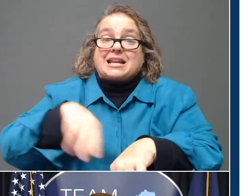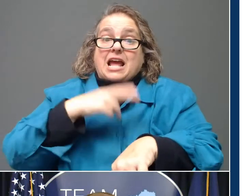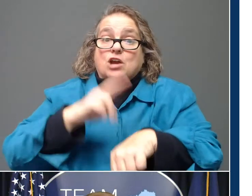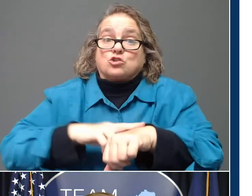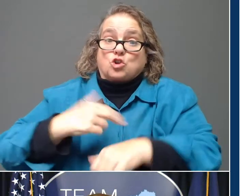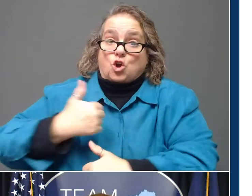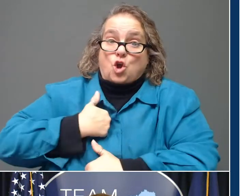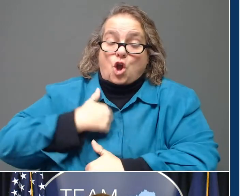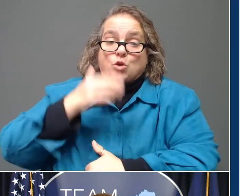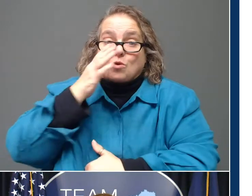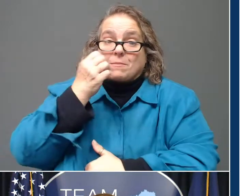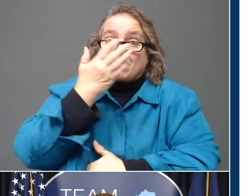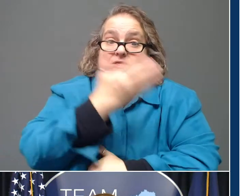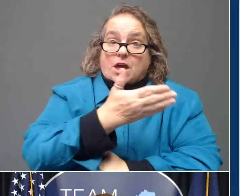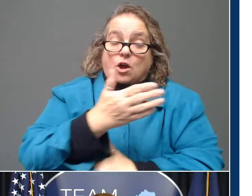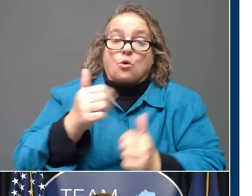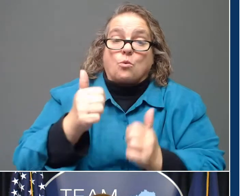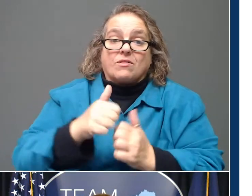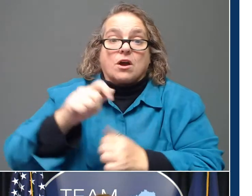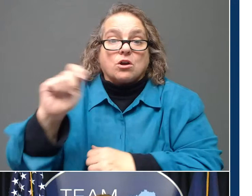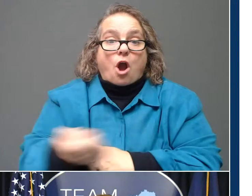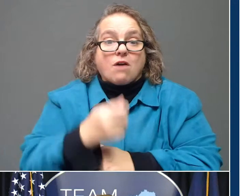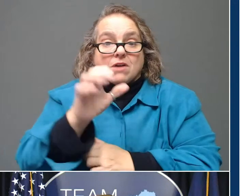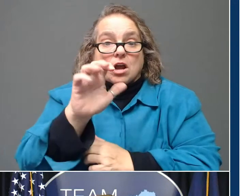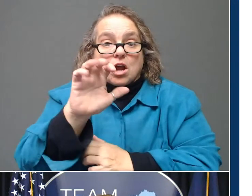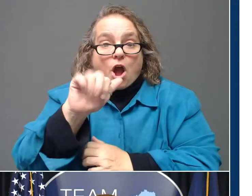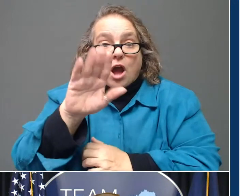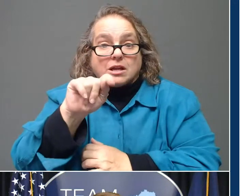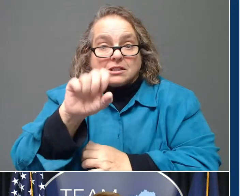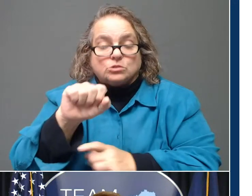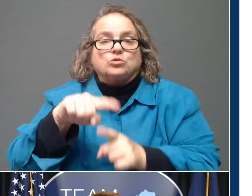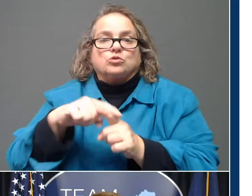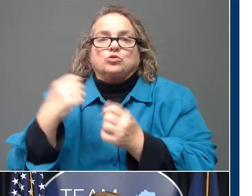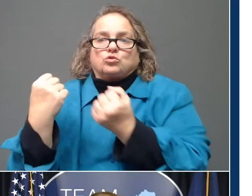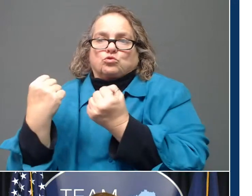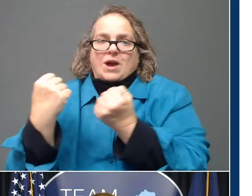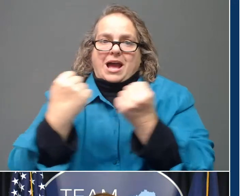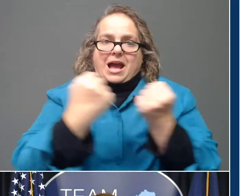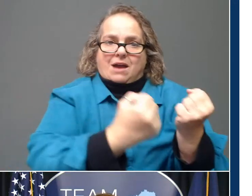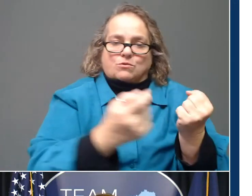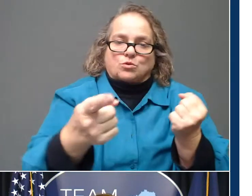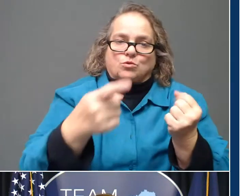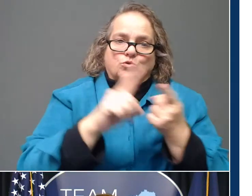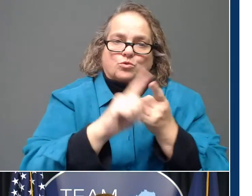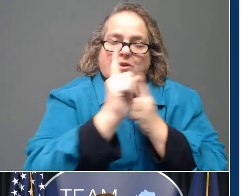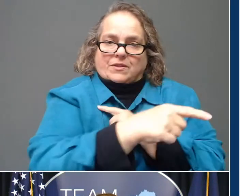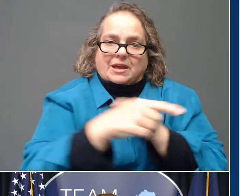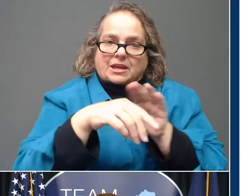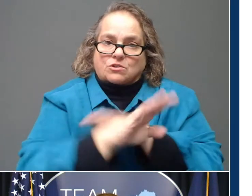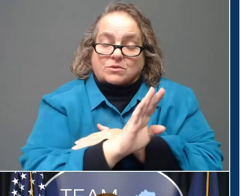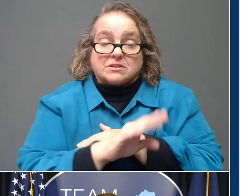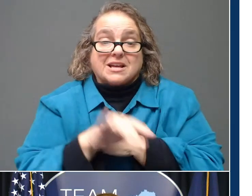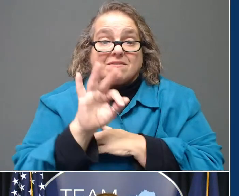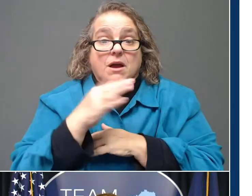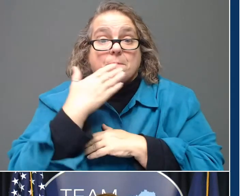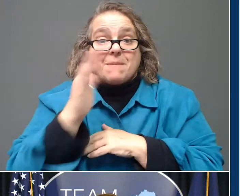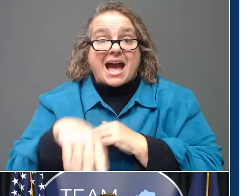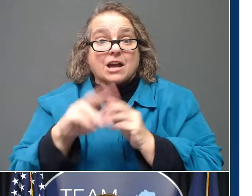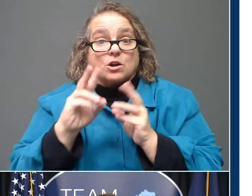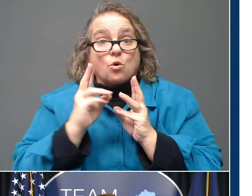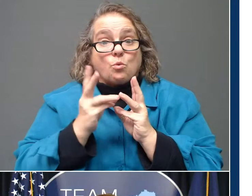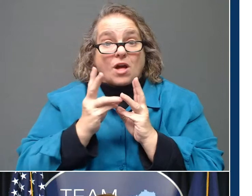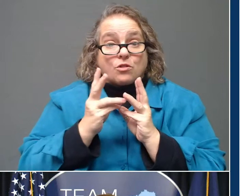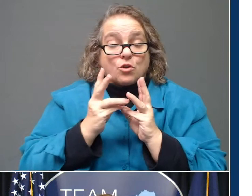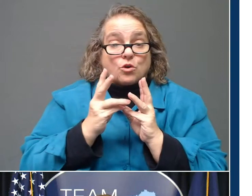with golf carts to drive you to the entrance. Now, in case of bad weather, there will be socially distanced